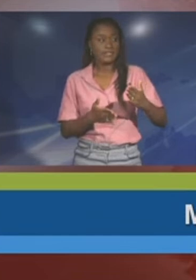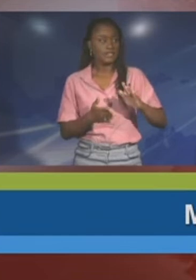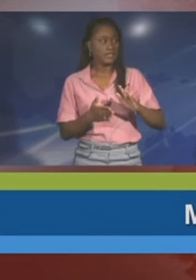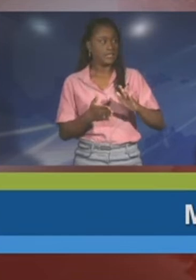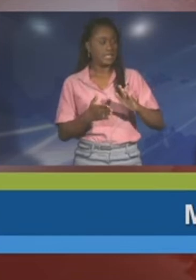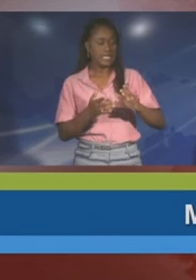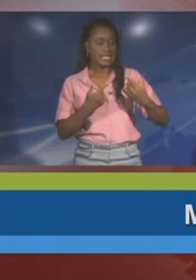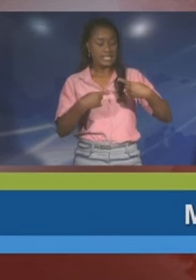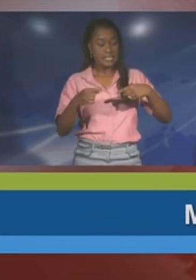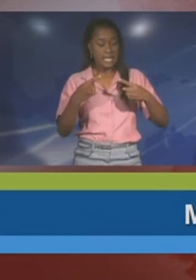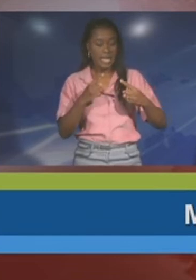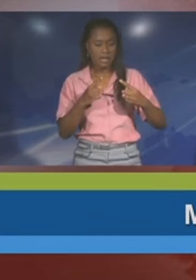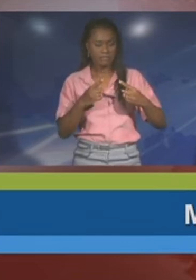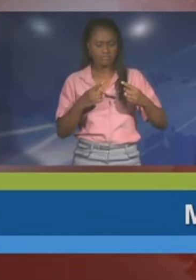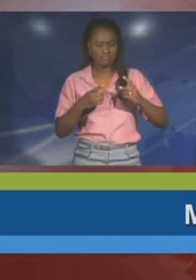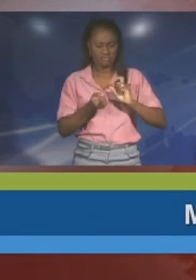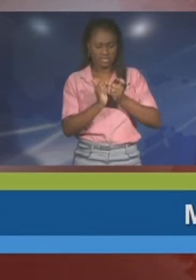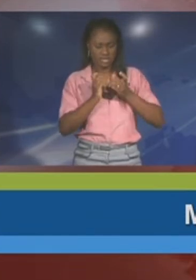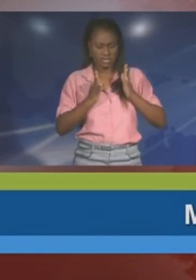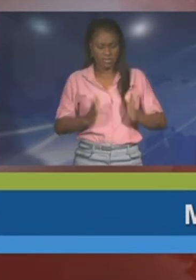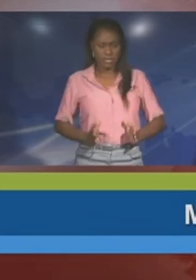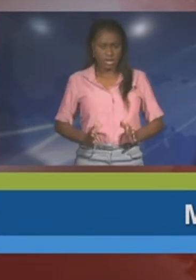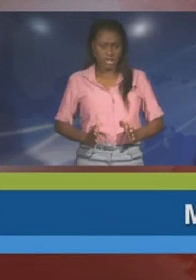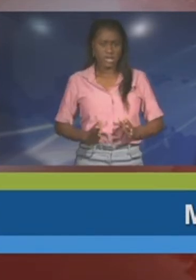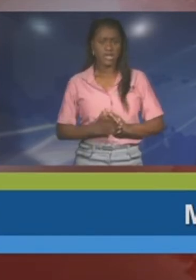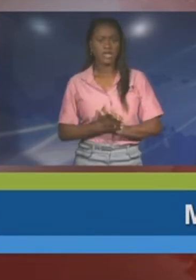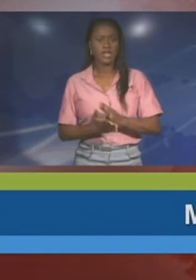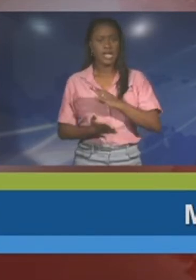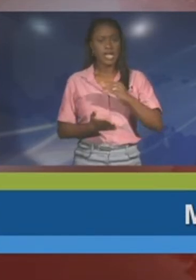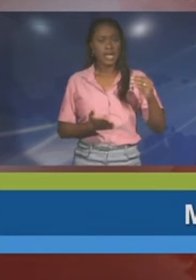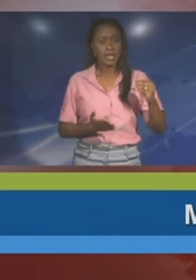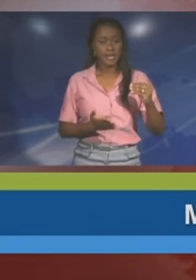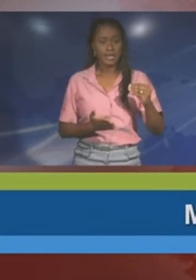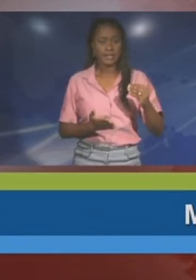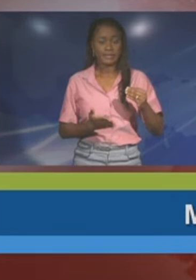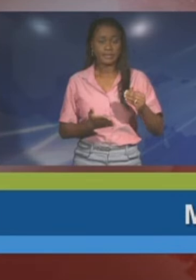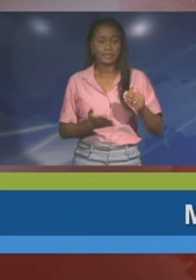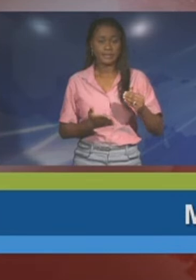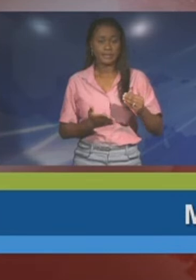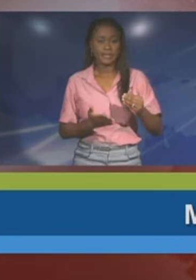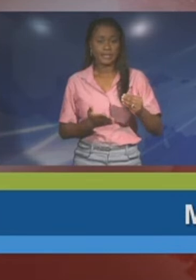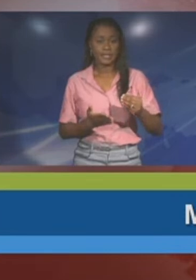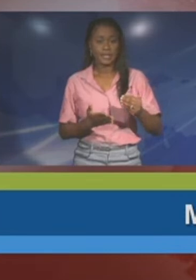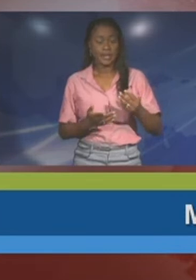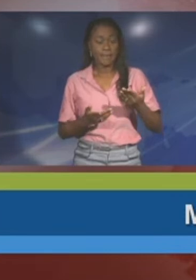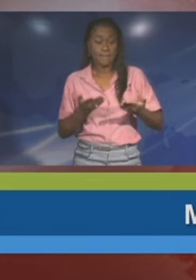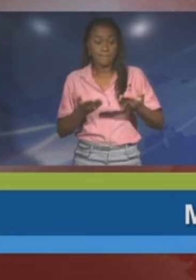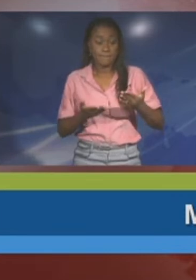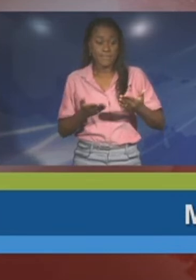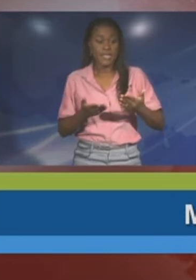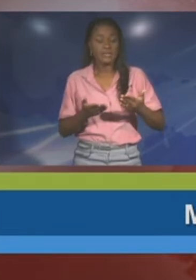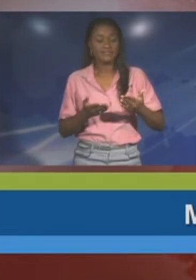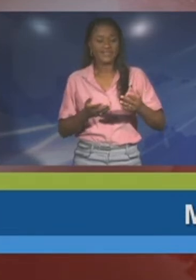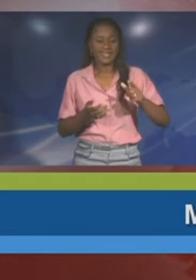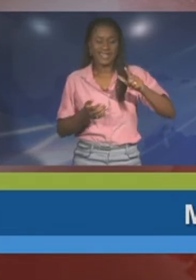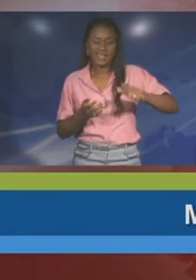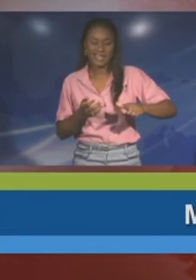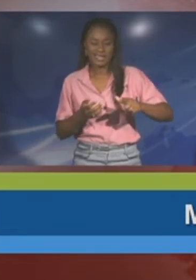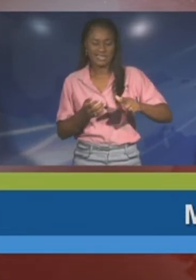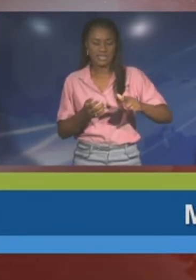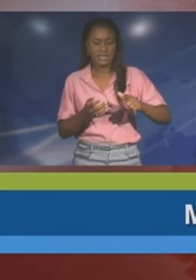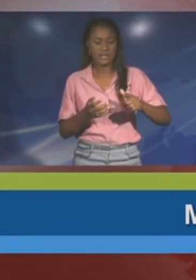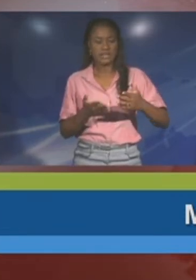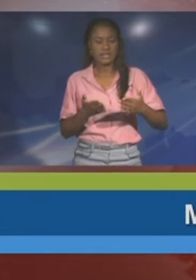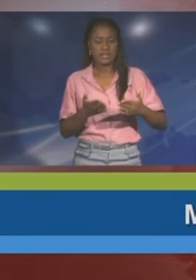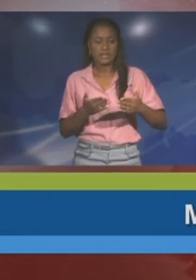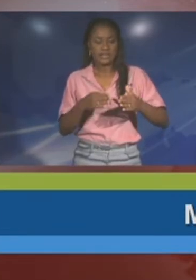in terms of the outcome. And it may decrease the effectiveness of tools such as public health measures, diagnostics, as